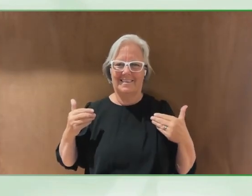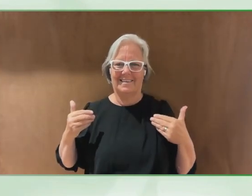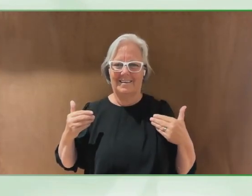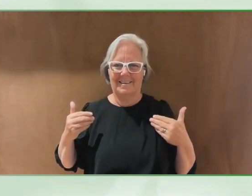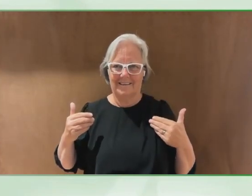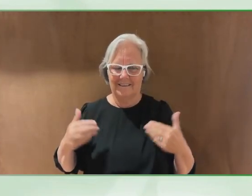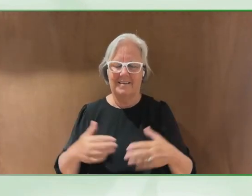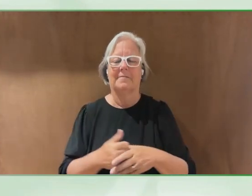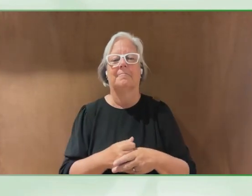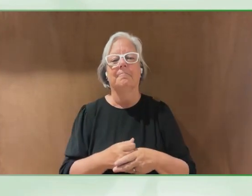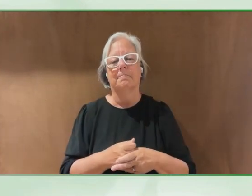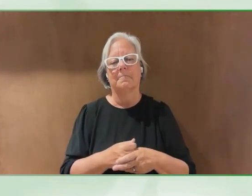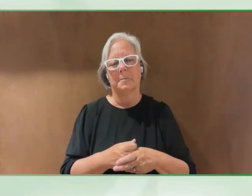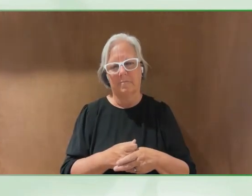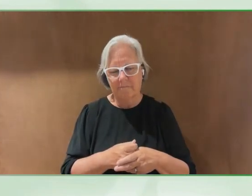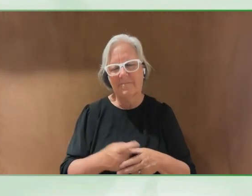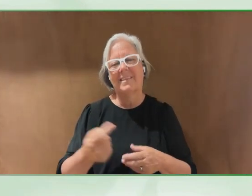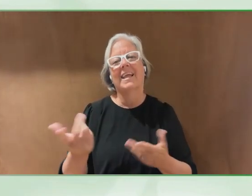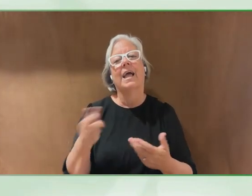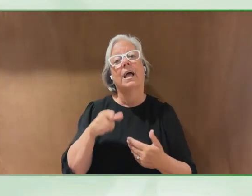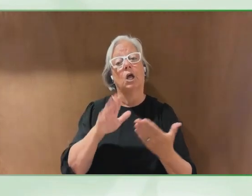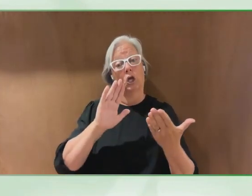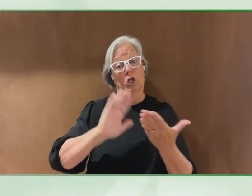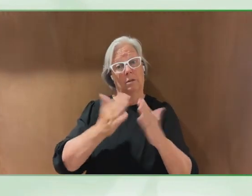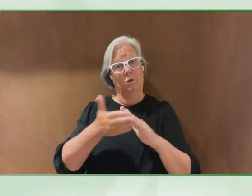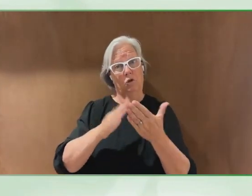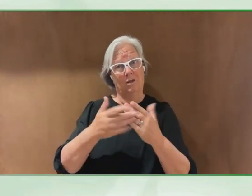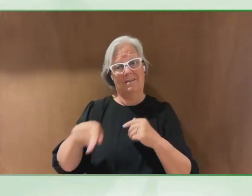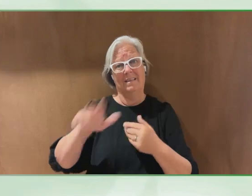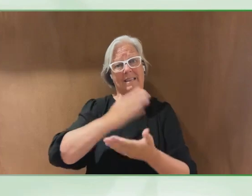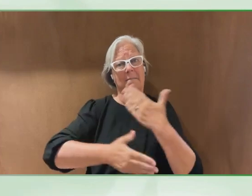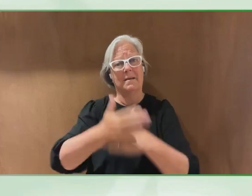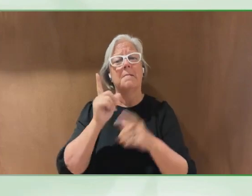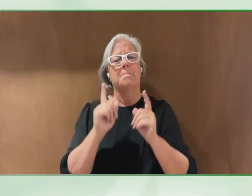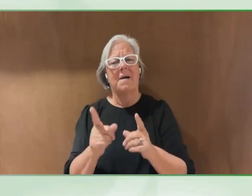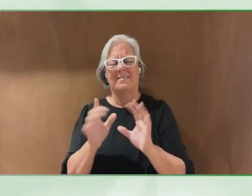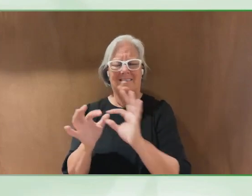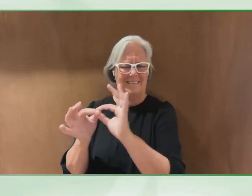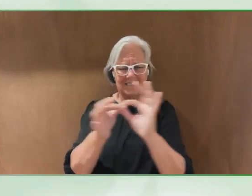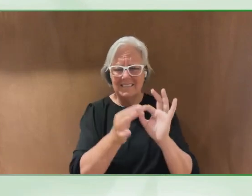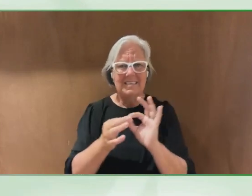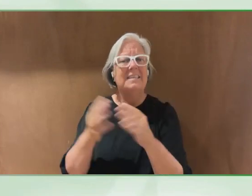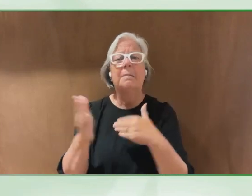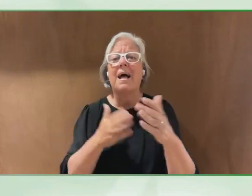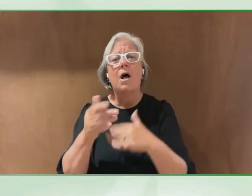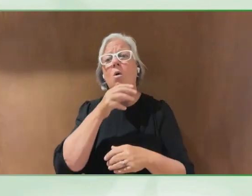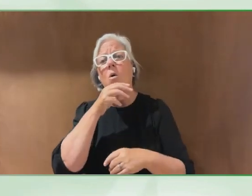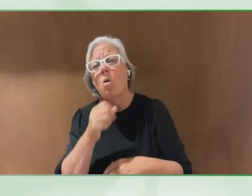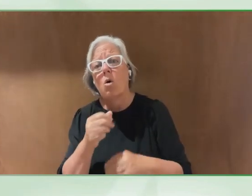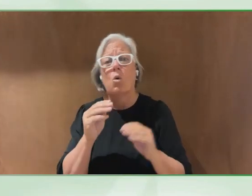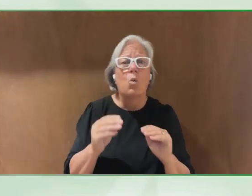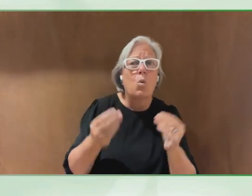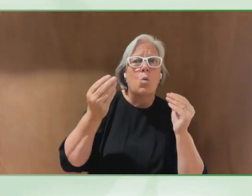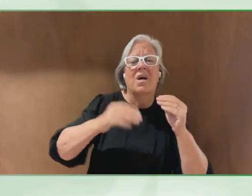one of the important things as a community, we need to work together. We need to, all generations, we must come together and we need to make an impact. If you were